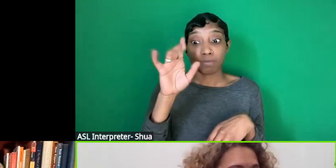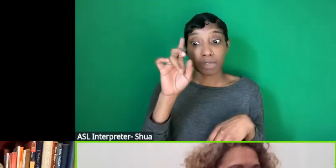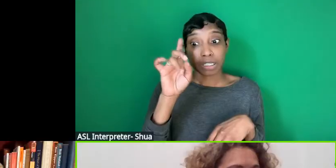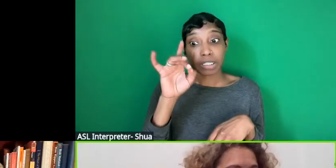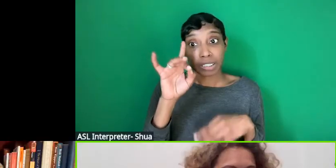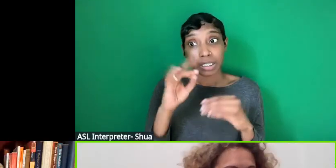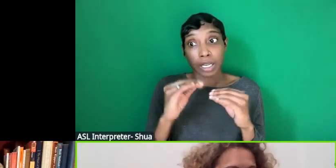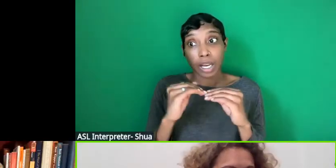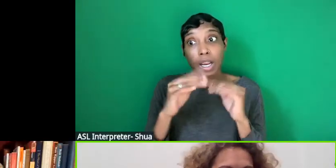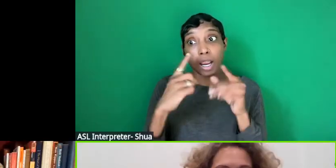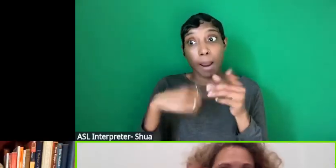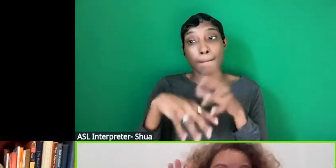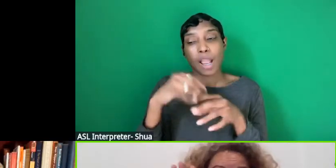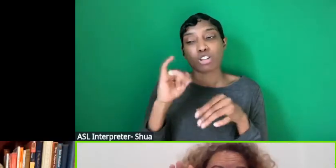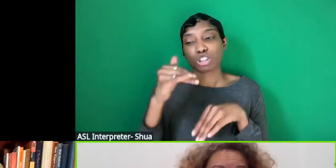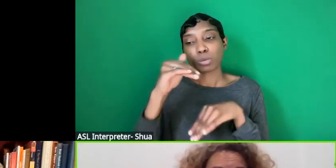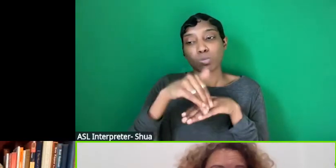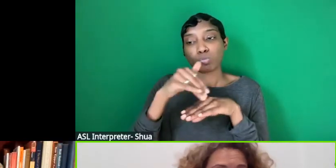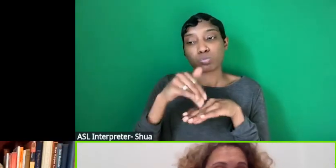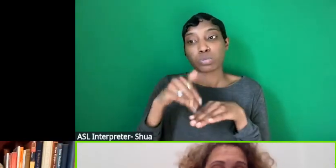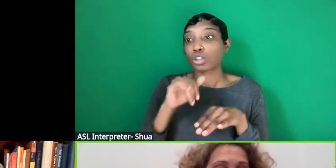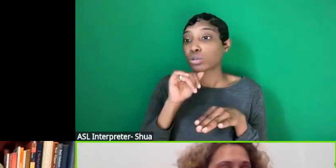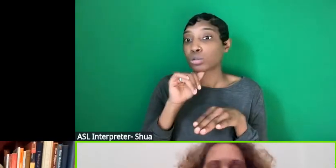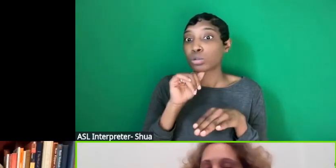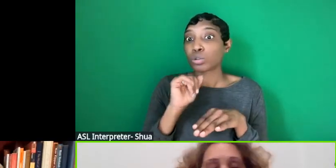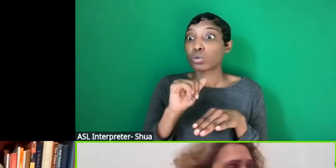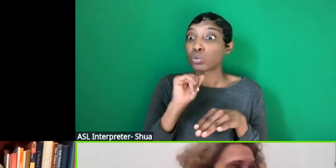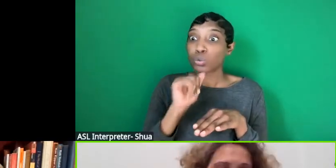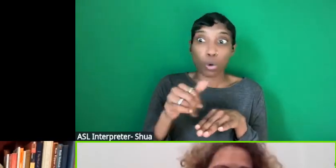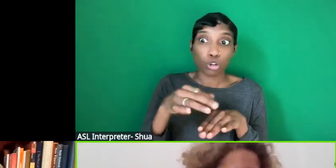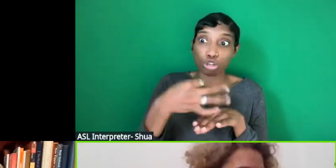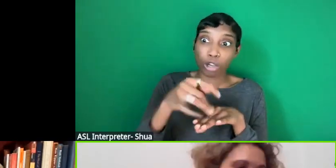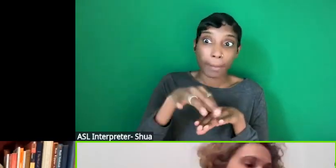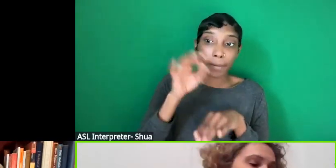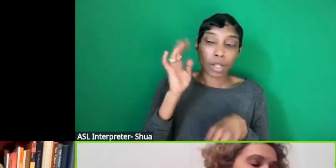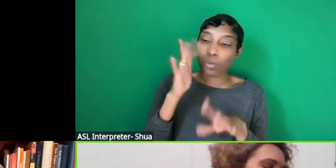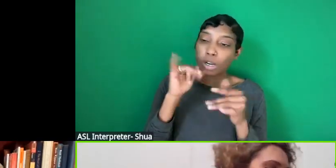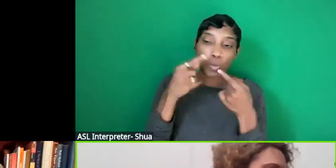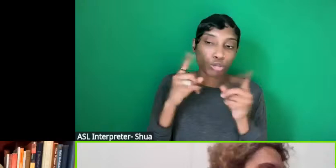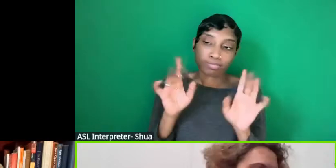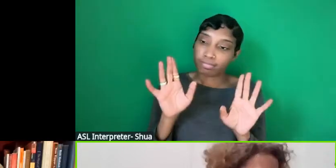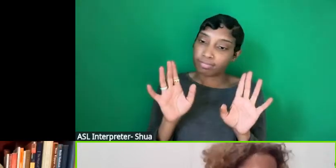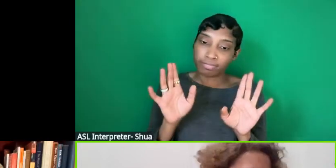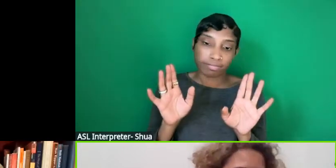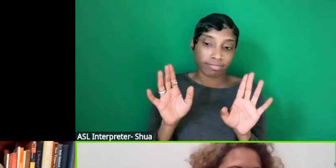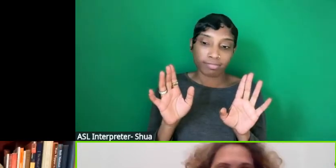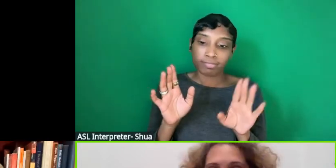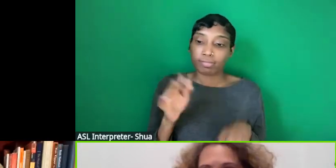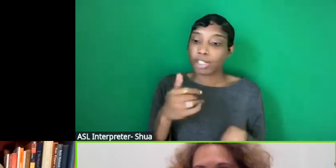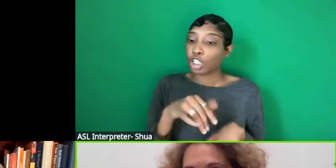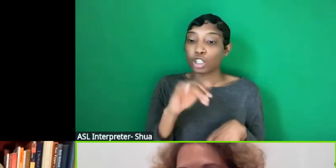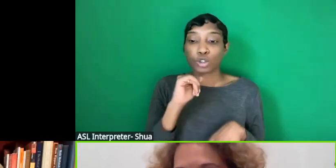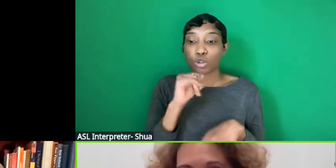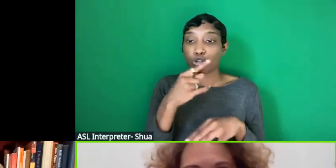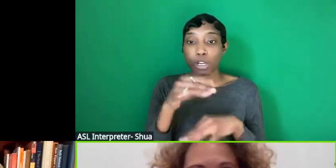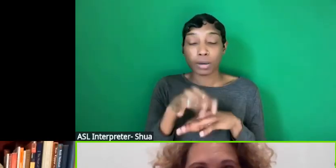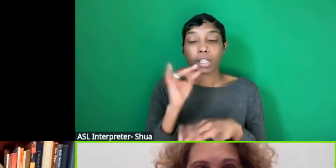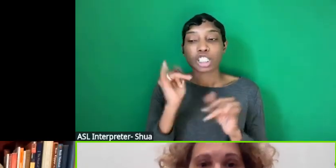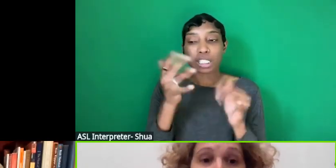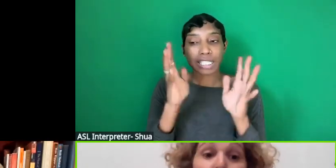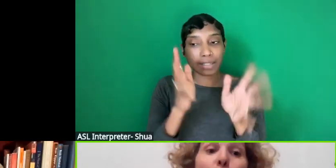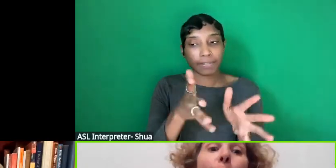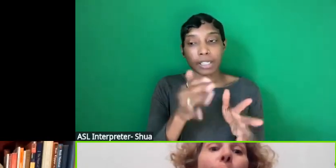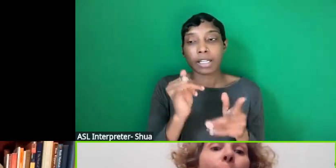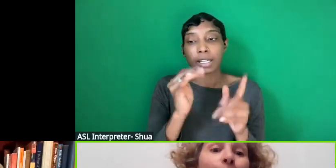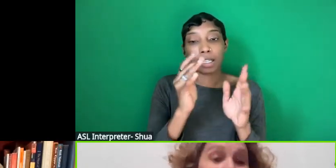down. And don't touch it. Don't try to peel it off the paper. That will not work. Don't try to peel it off the paper. Just lay it down and leave it